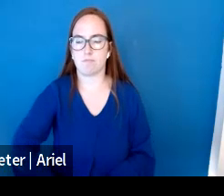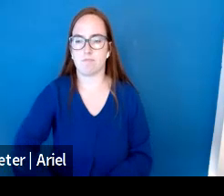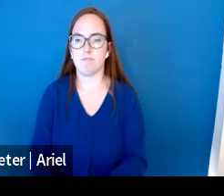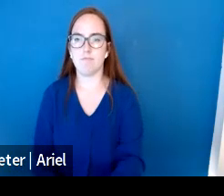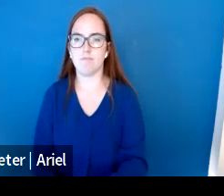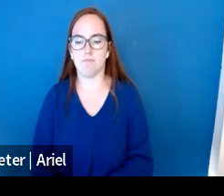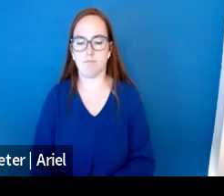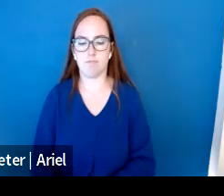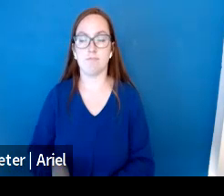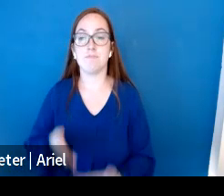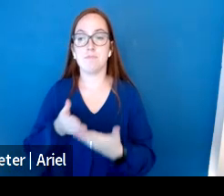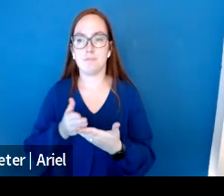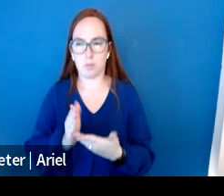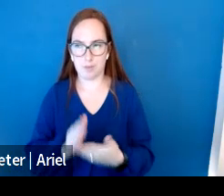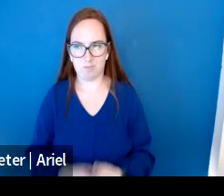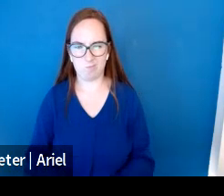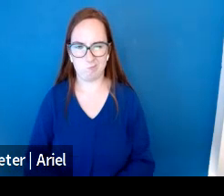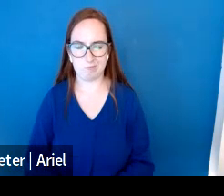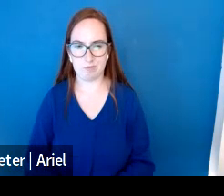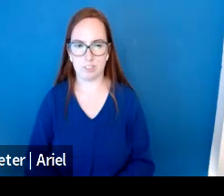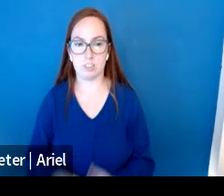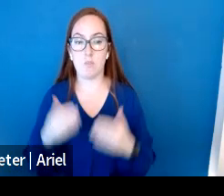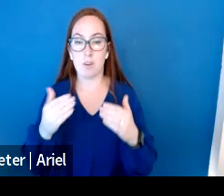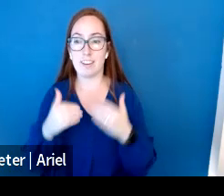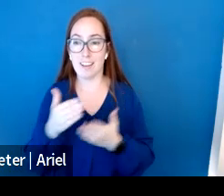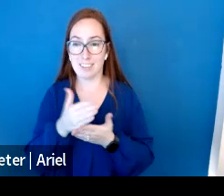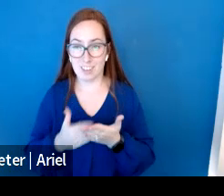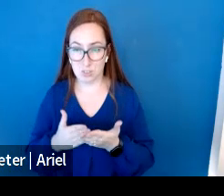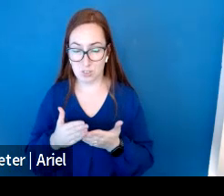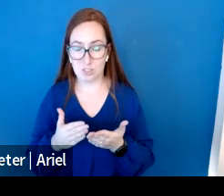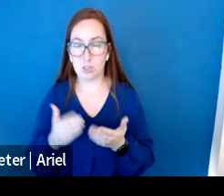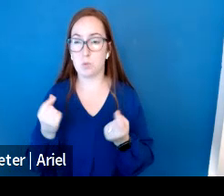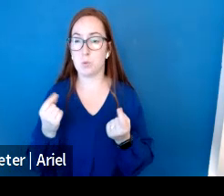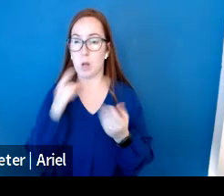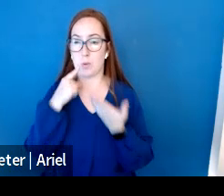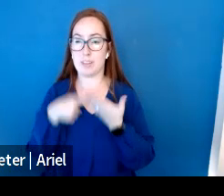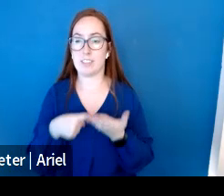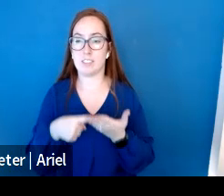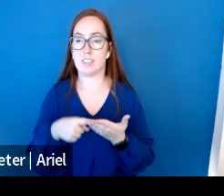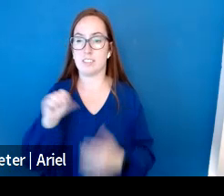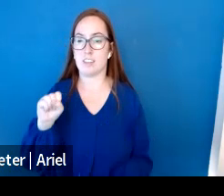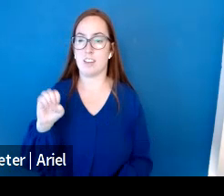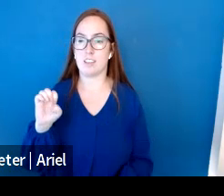All right. In the next section, I want to talk about the social